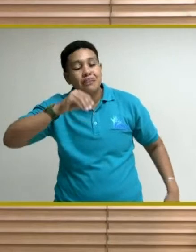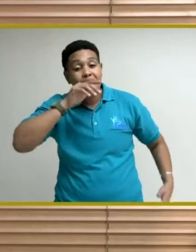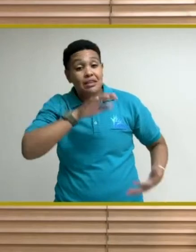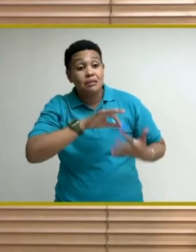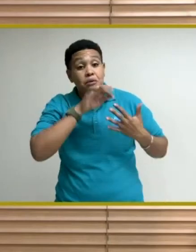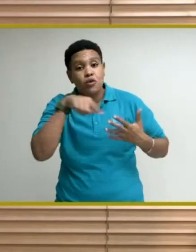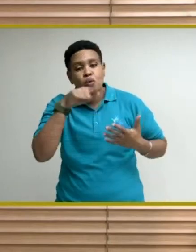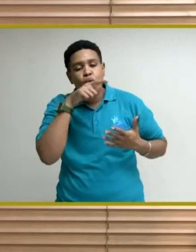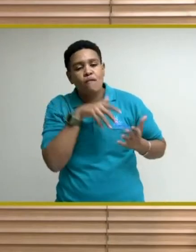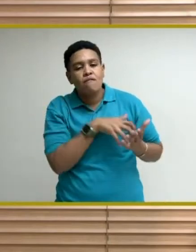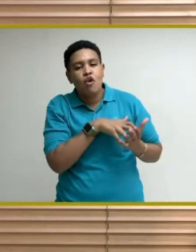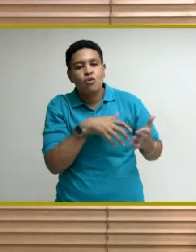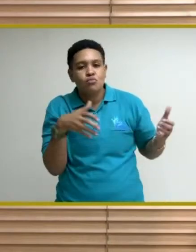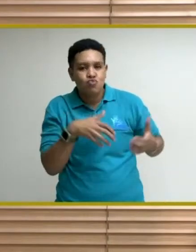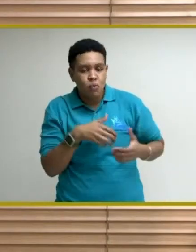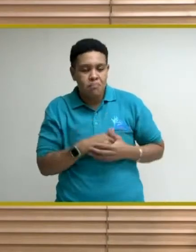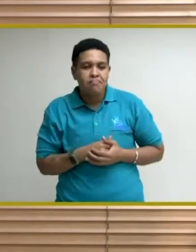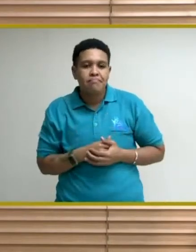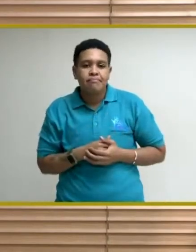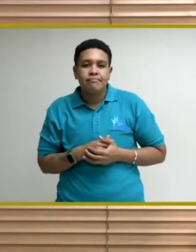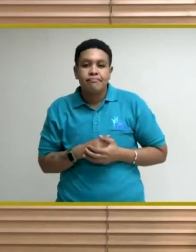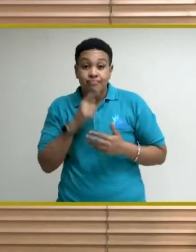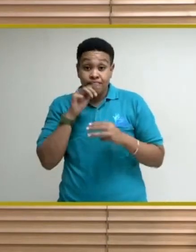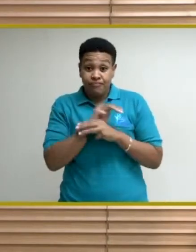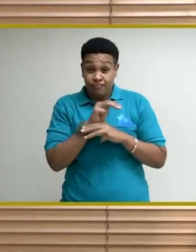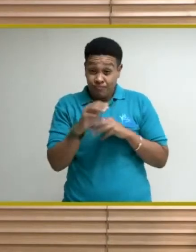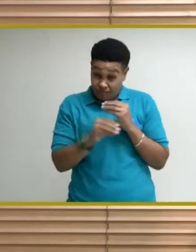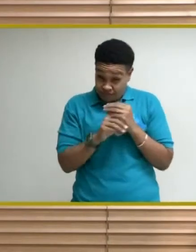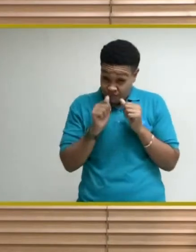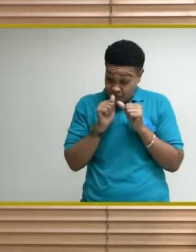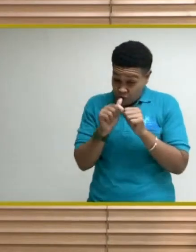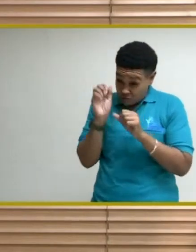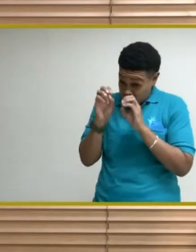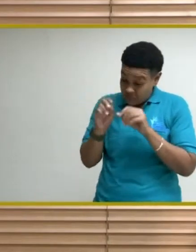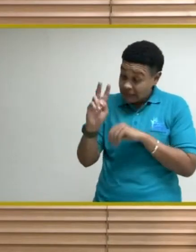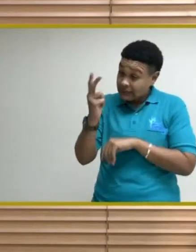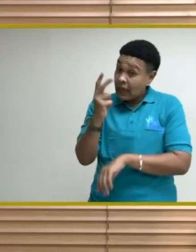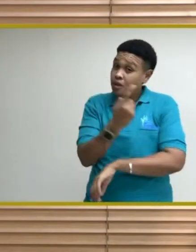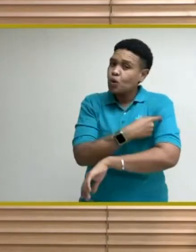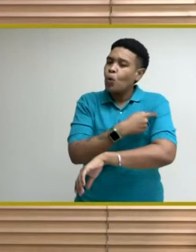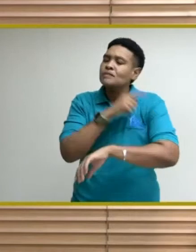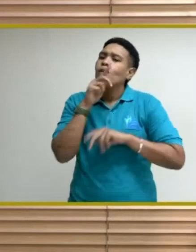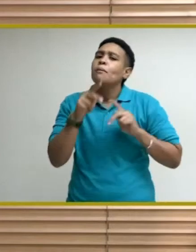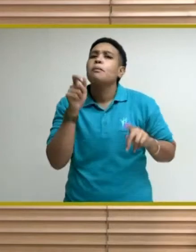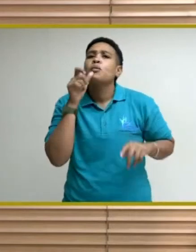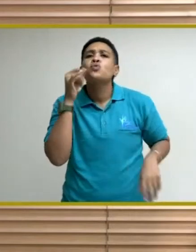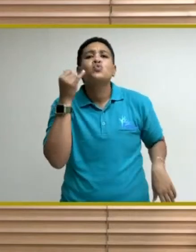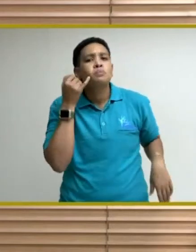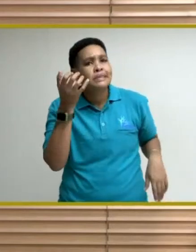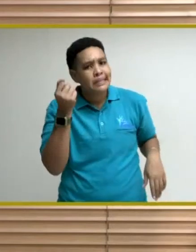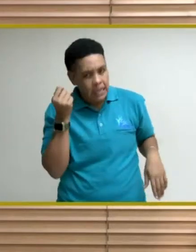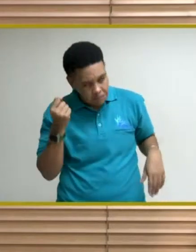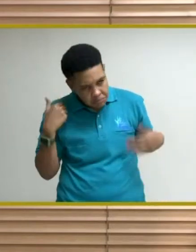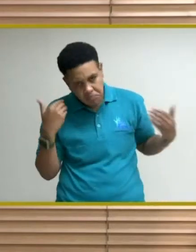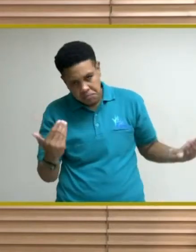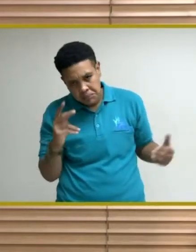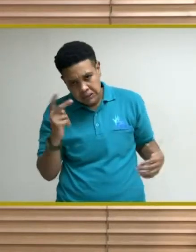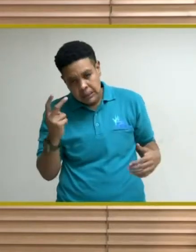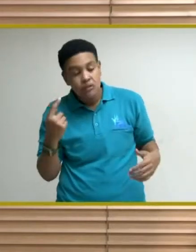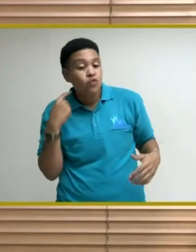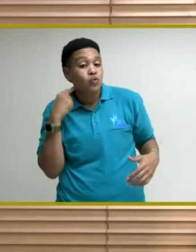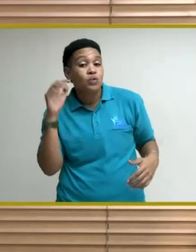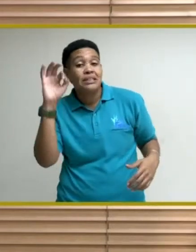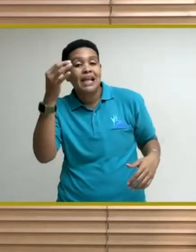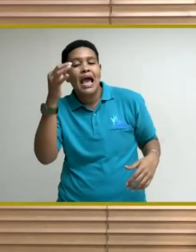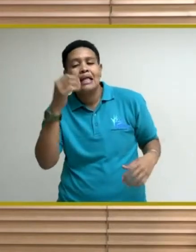those vulnerable groups. The ministry also continues to administer second doses for persons who are due. As of June 9th,